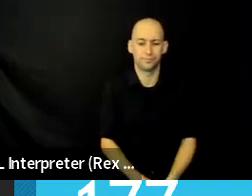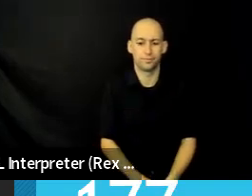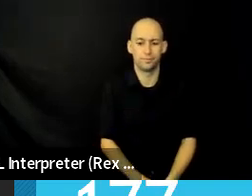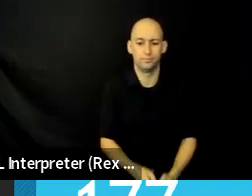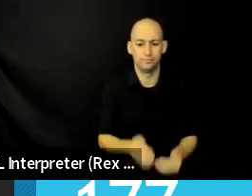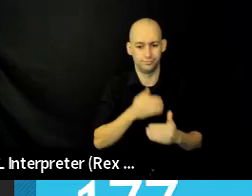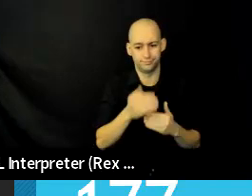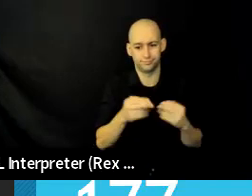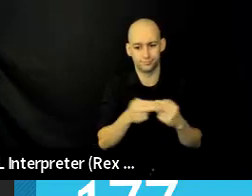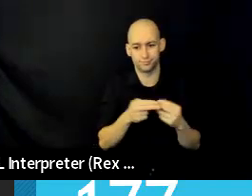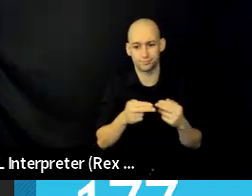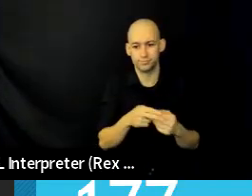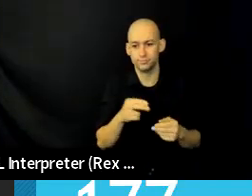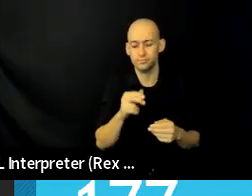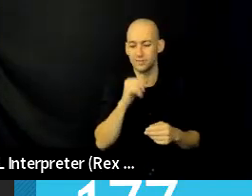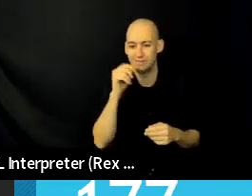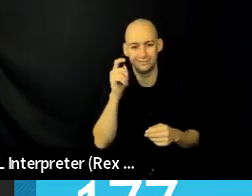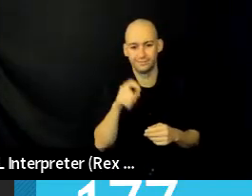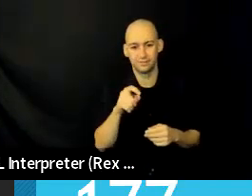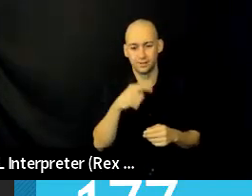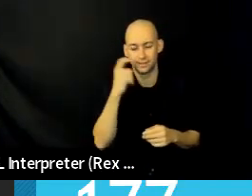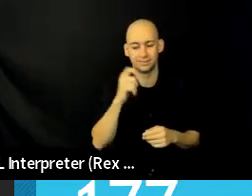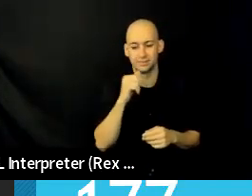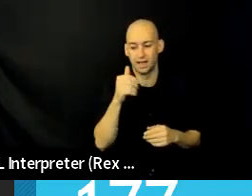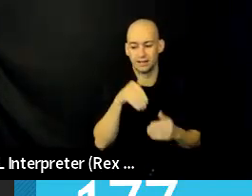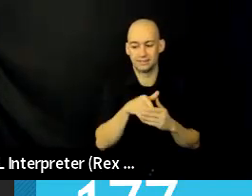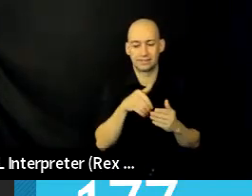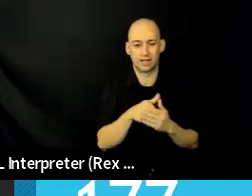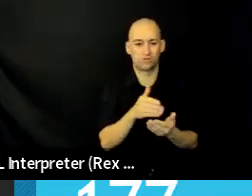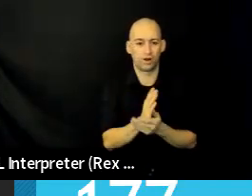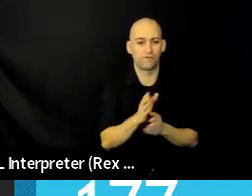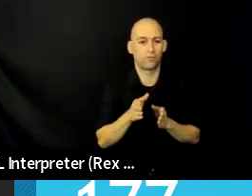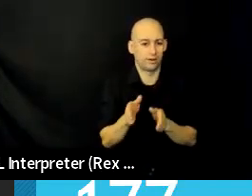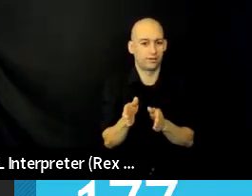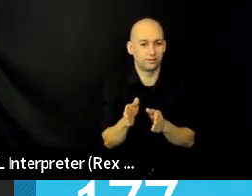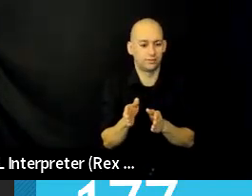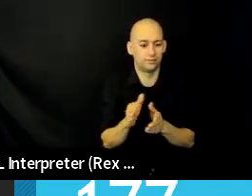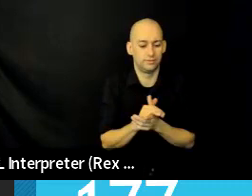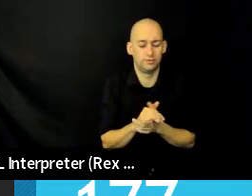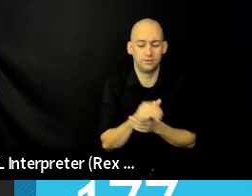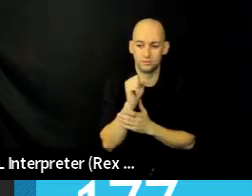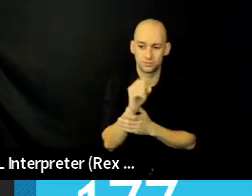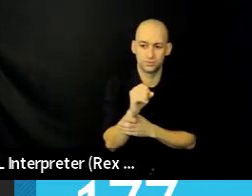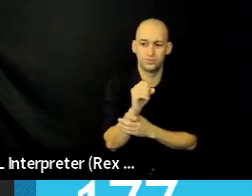Property is not necessary because it's not within the right-of-way. So